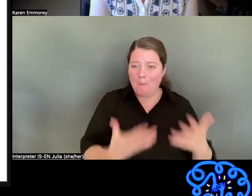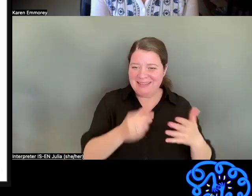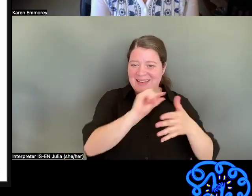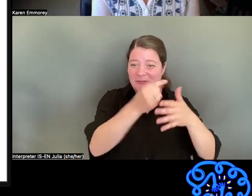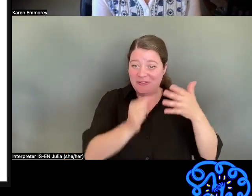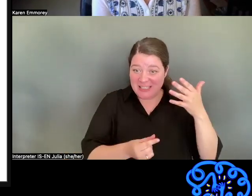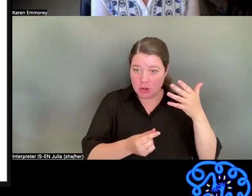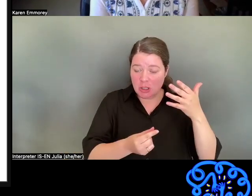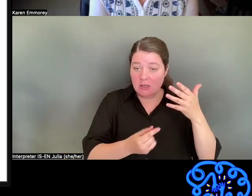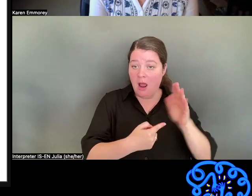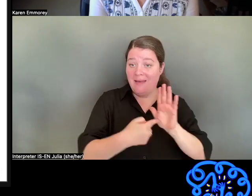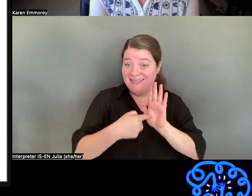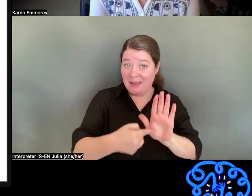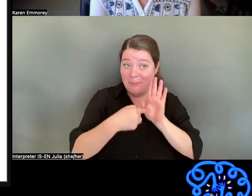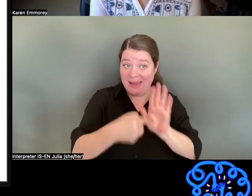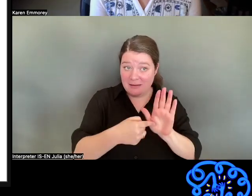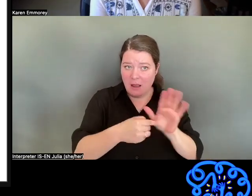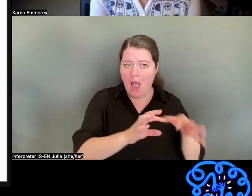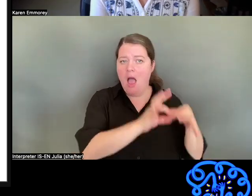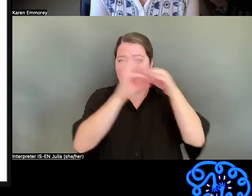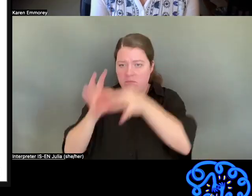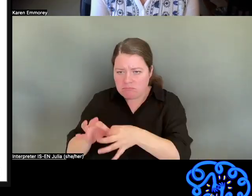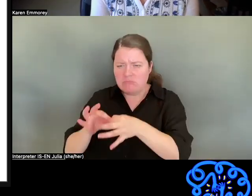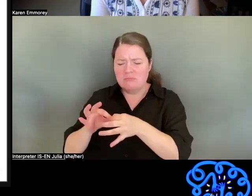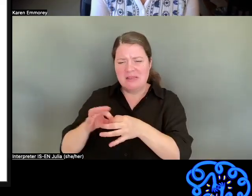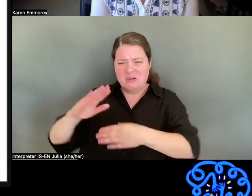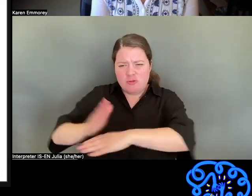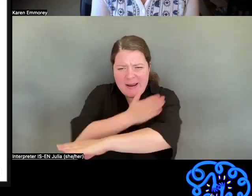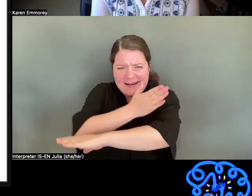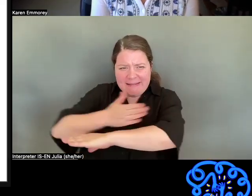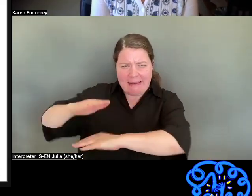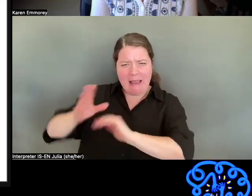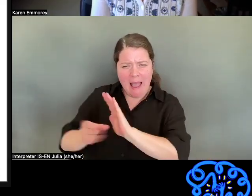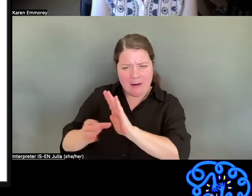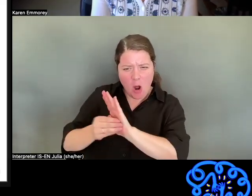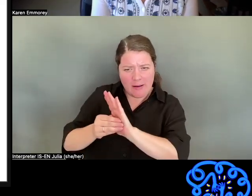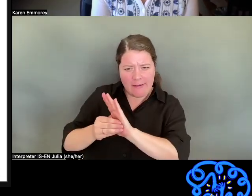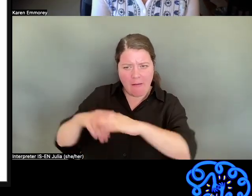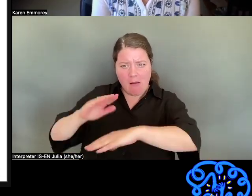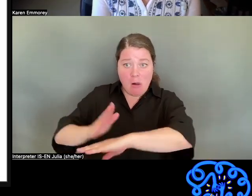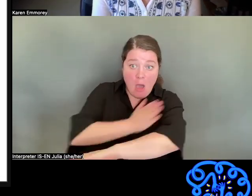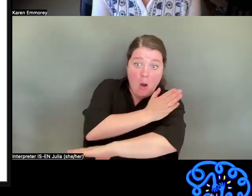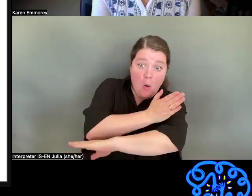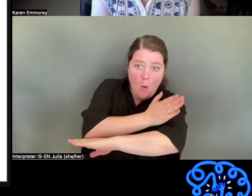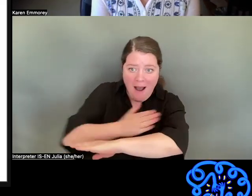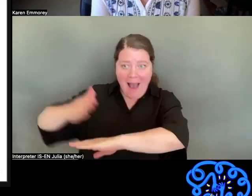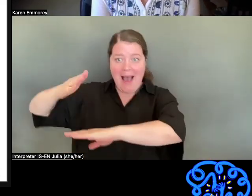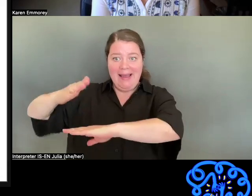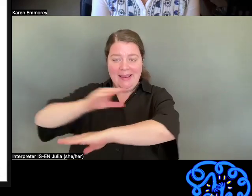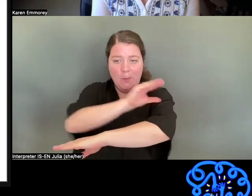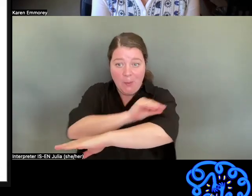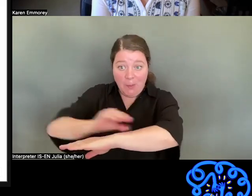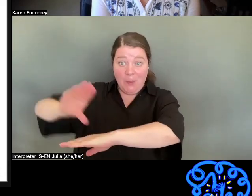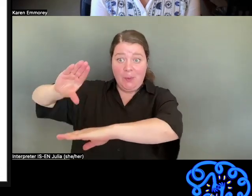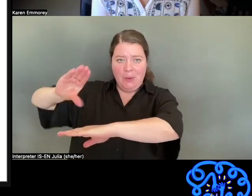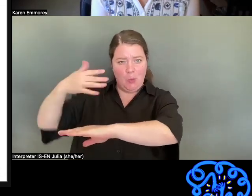with holistic iconicity ratings for signs? So is there a relationship between the number of semantic features and the ratings